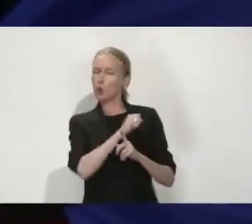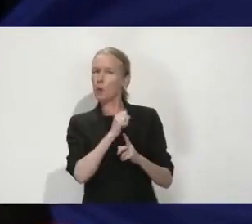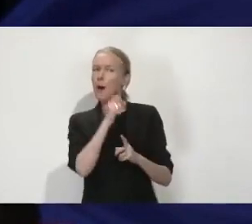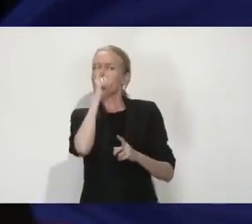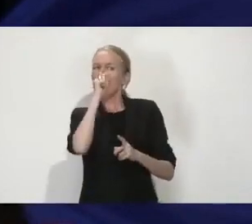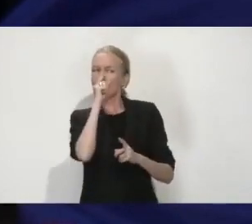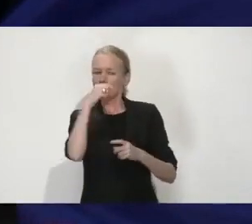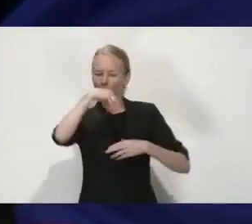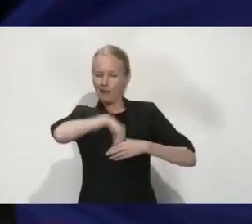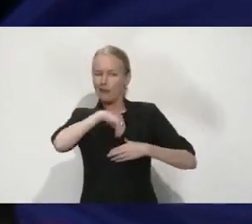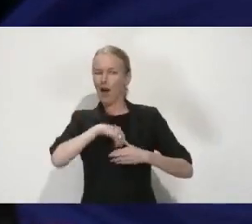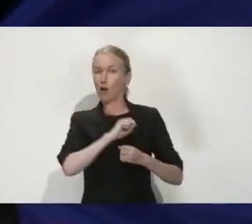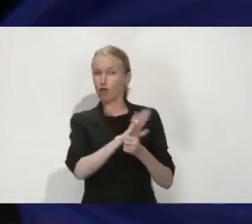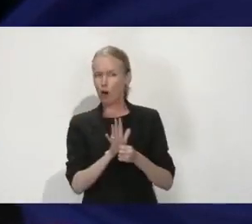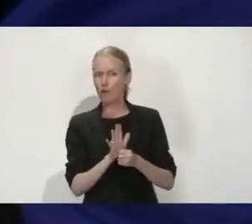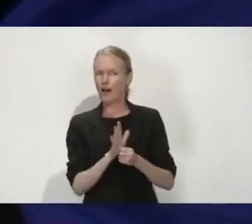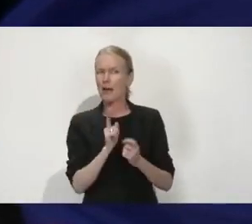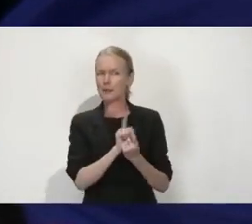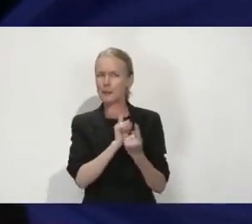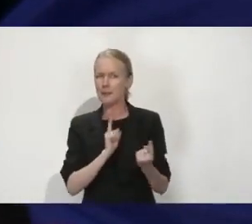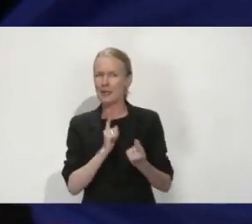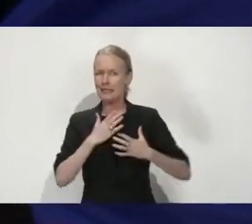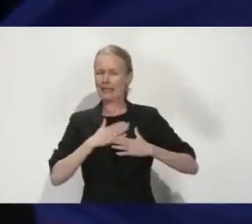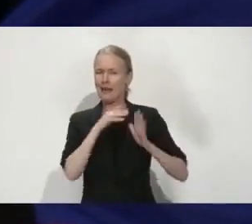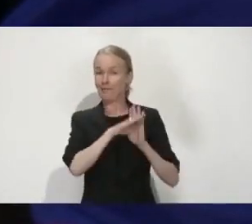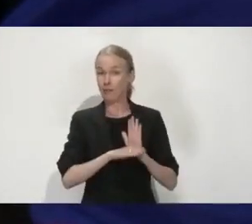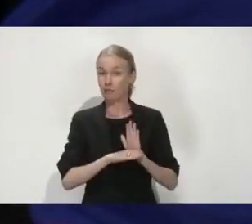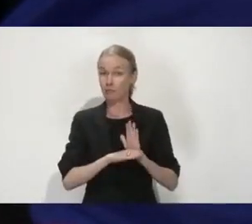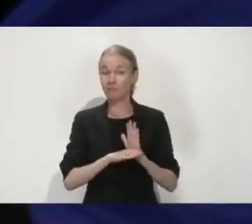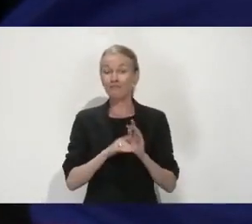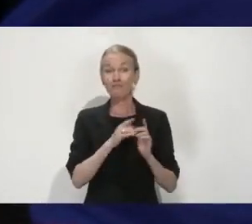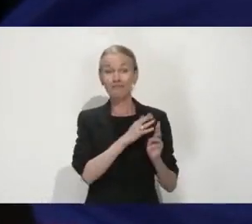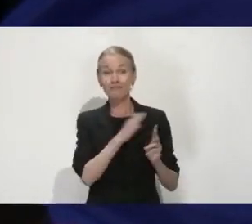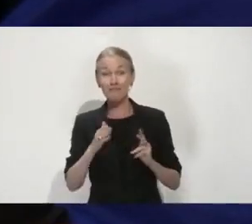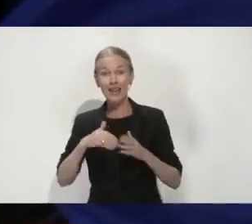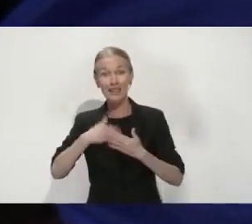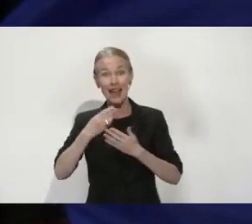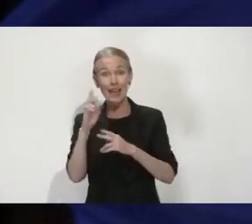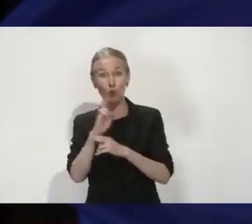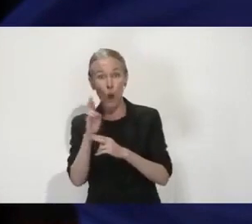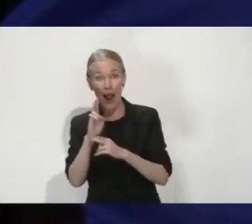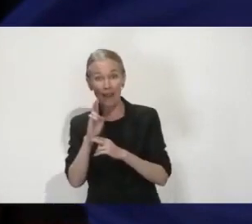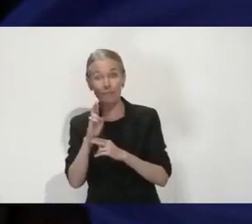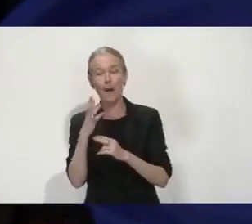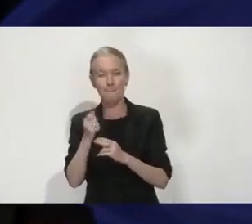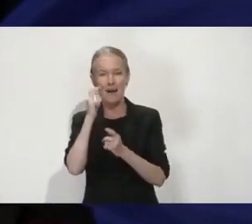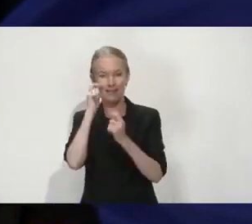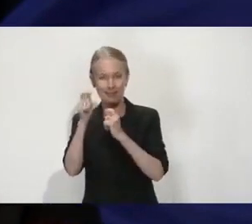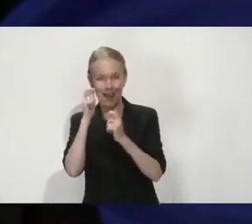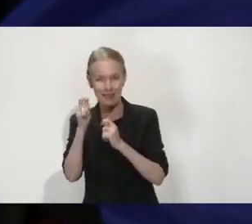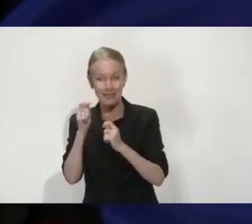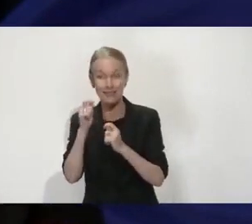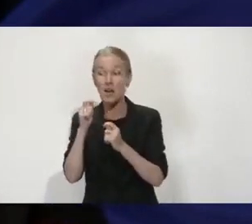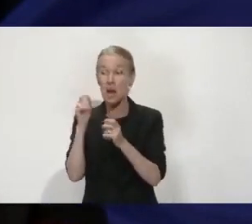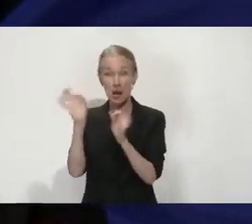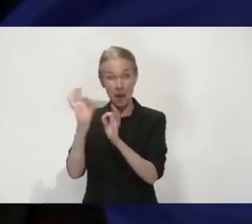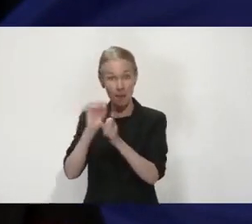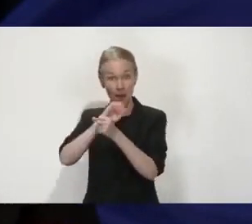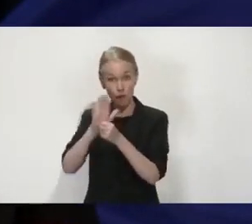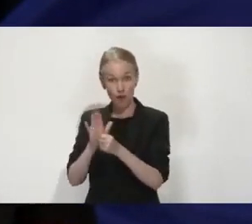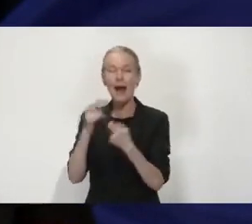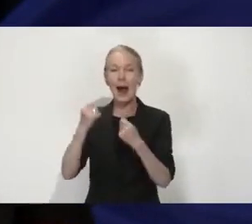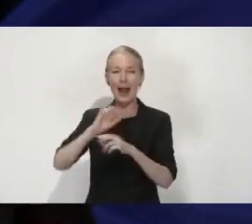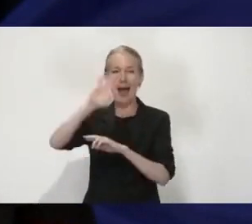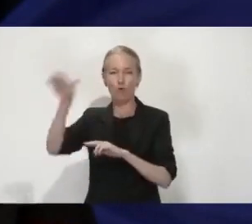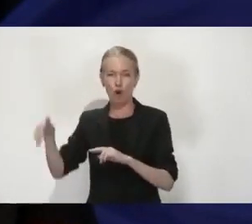No one leaves a managed isolation facility without a critical day 12 test unless approved by the Director General of Health as